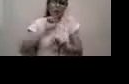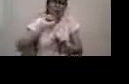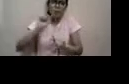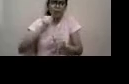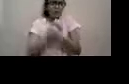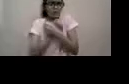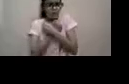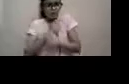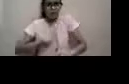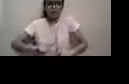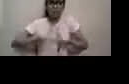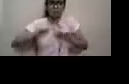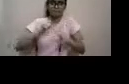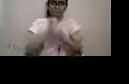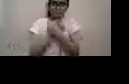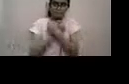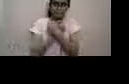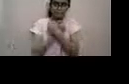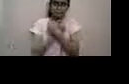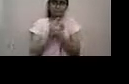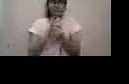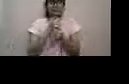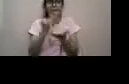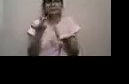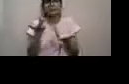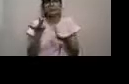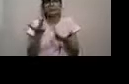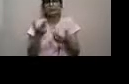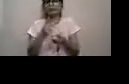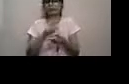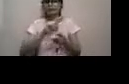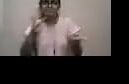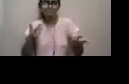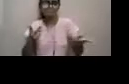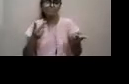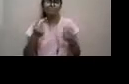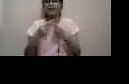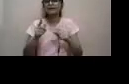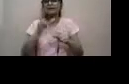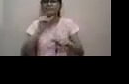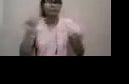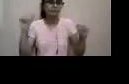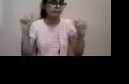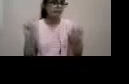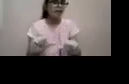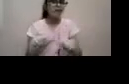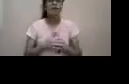her food, and above all, her music.